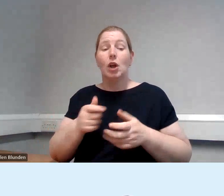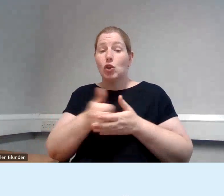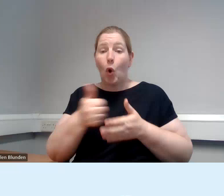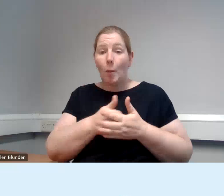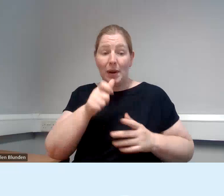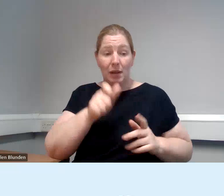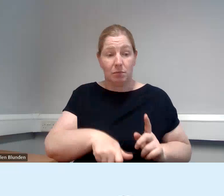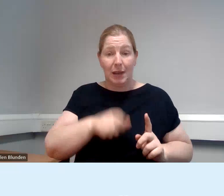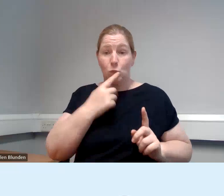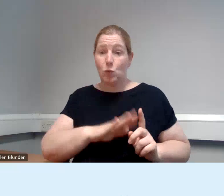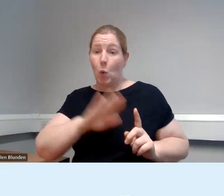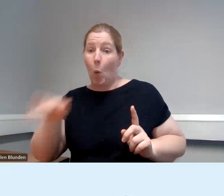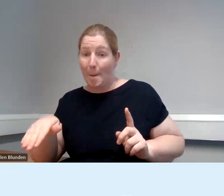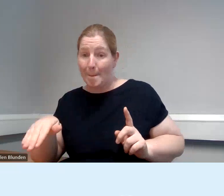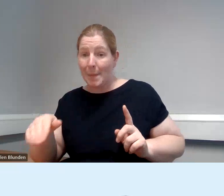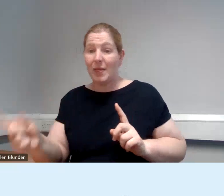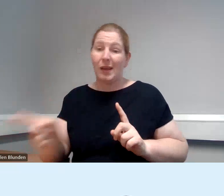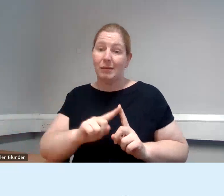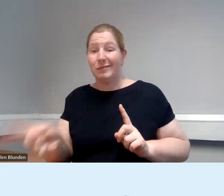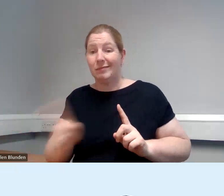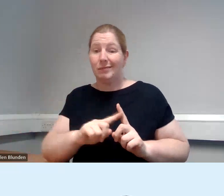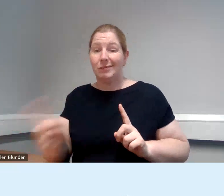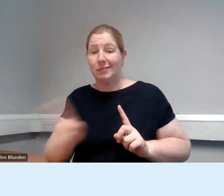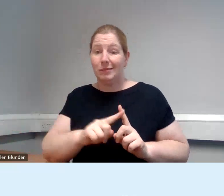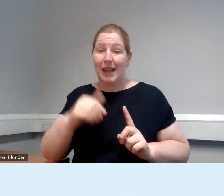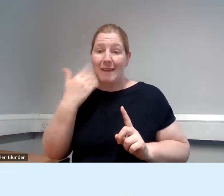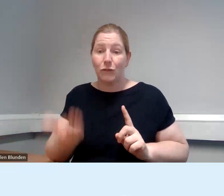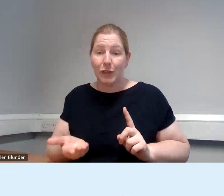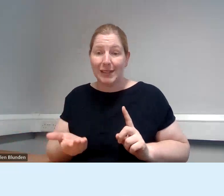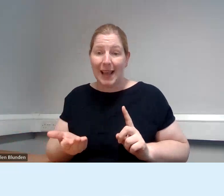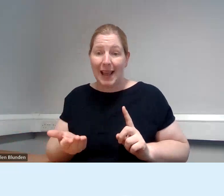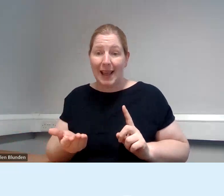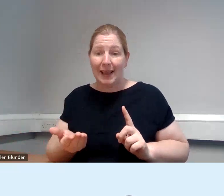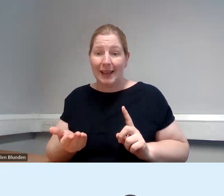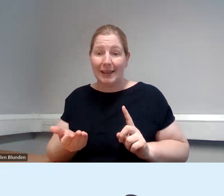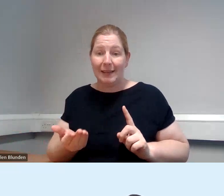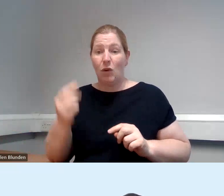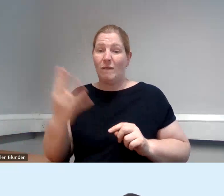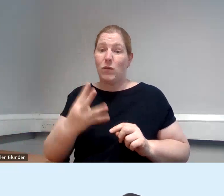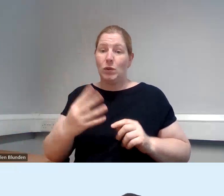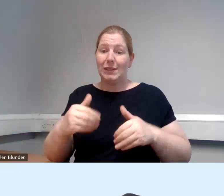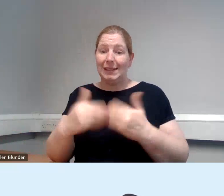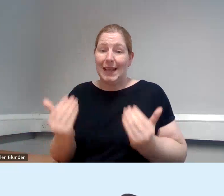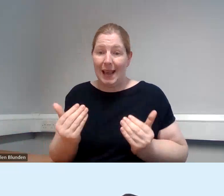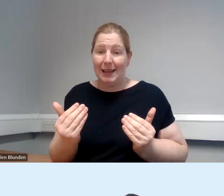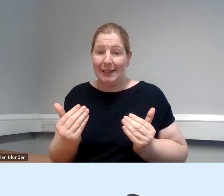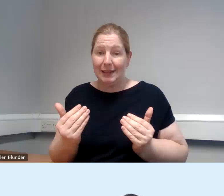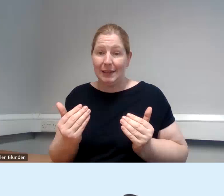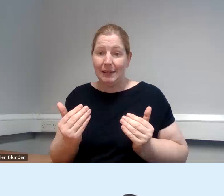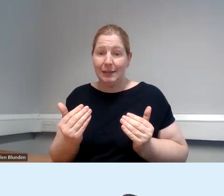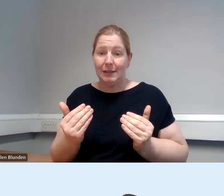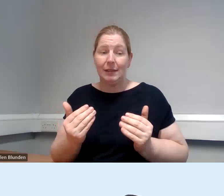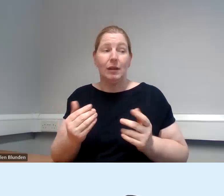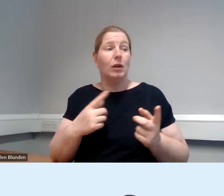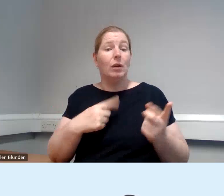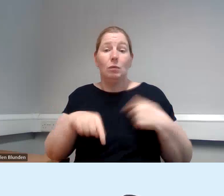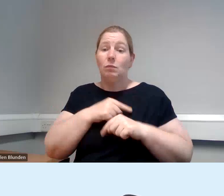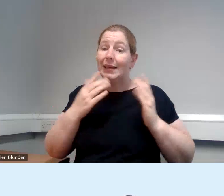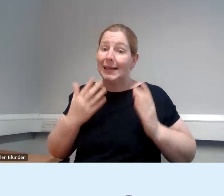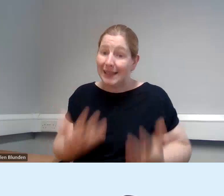14 days, and that would have been around a 6-hour stay in hospital. So the fact that we're now being able to deliver that at home is massively well received by